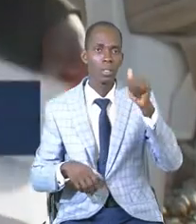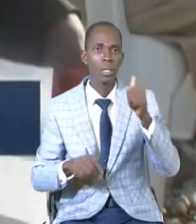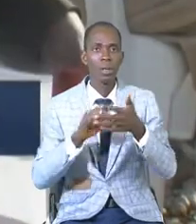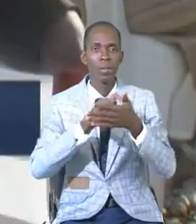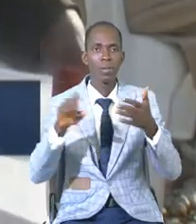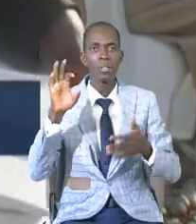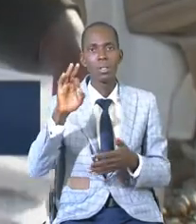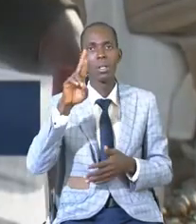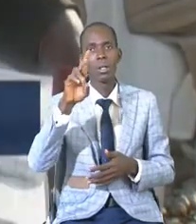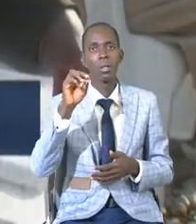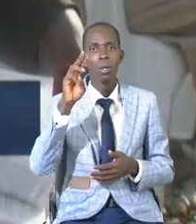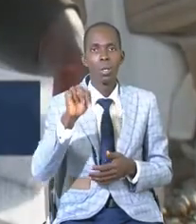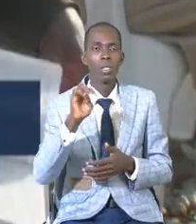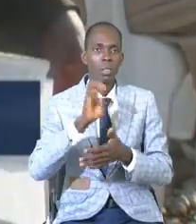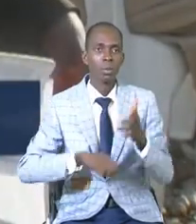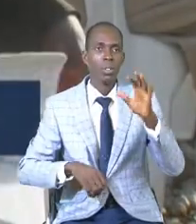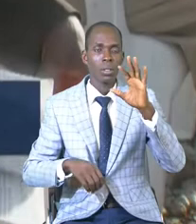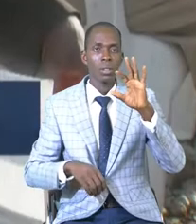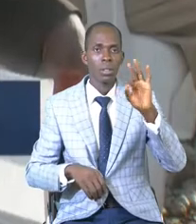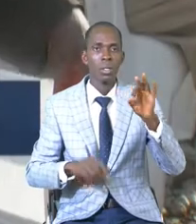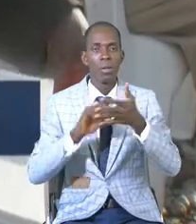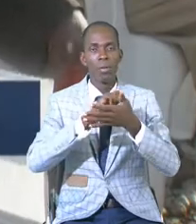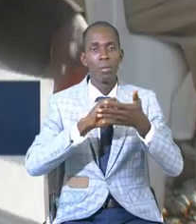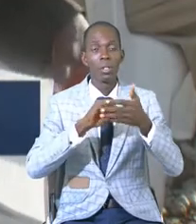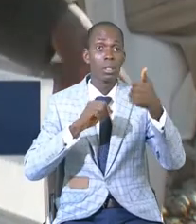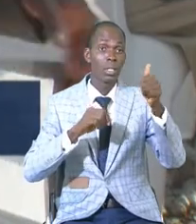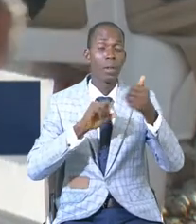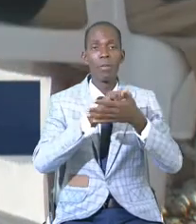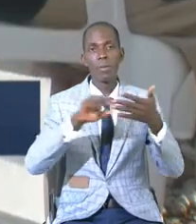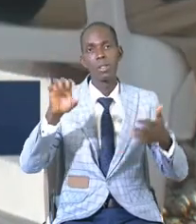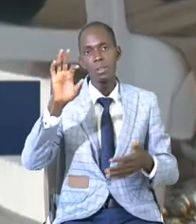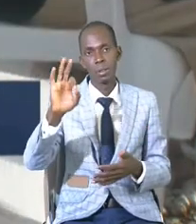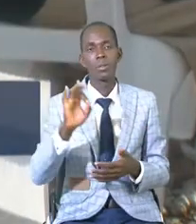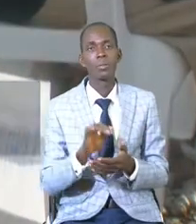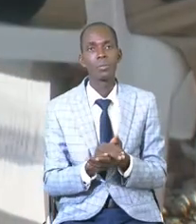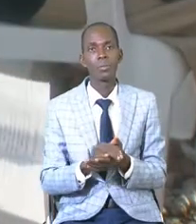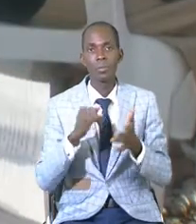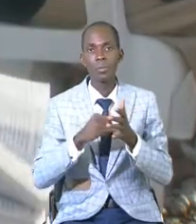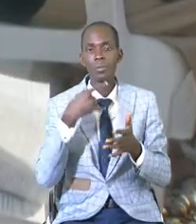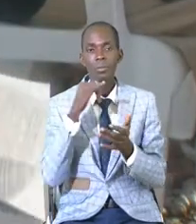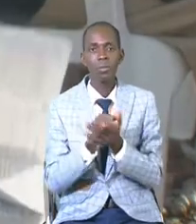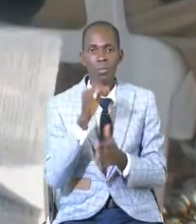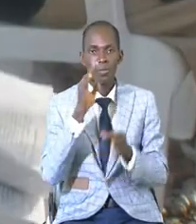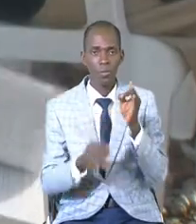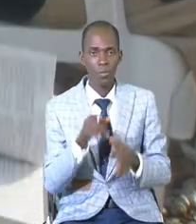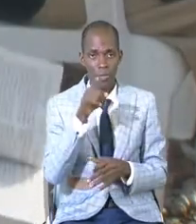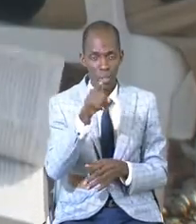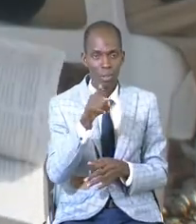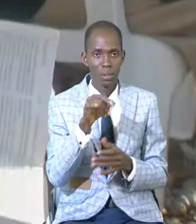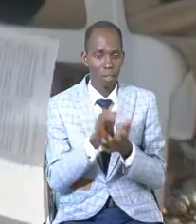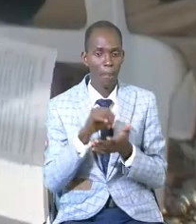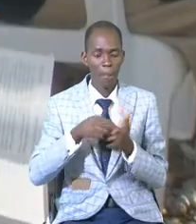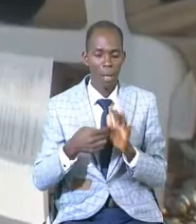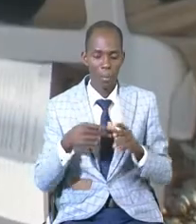10, we're looking at verse 9. It says that if thou, that's personal, if